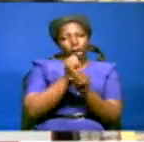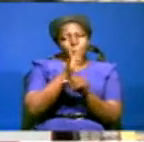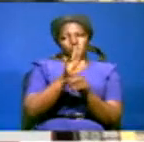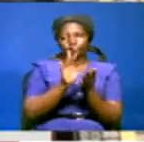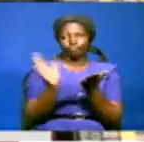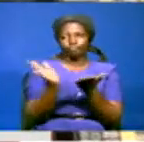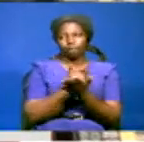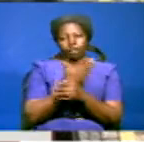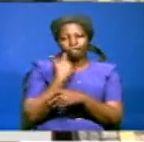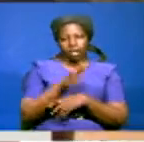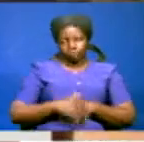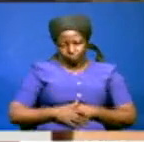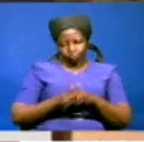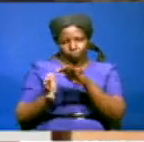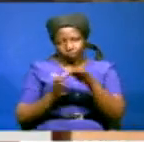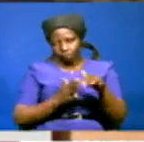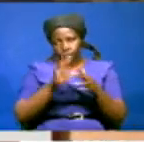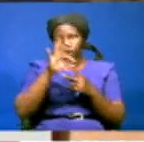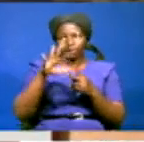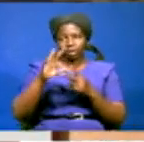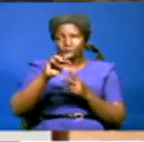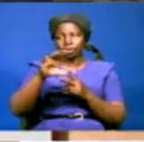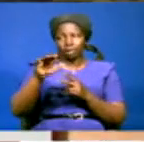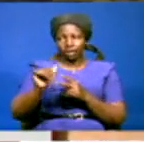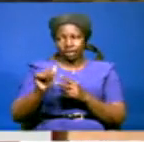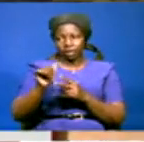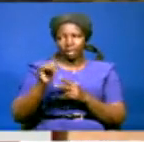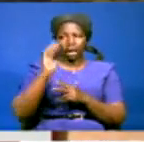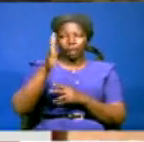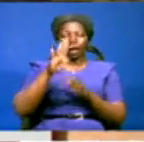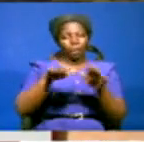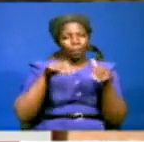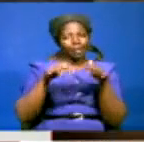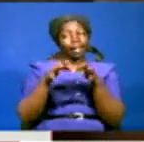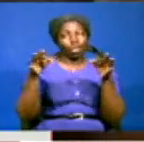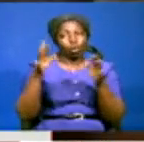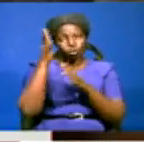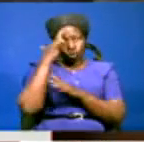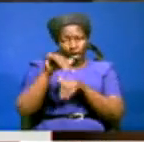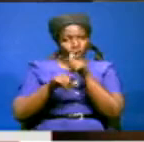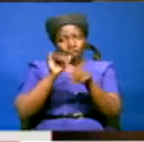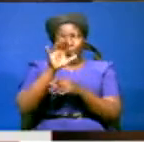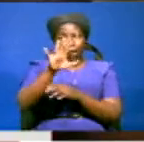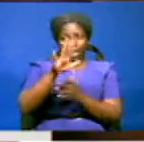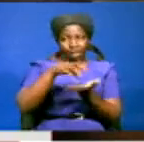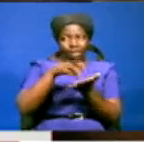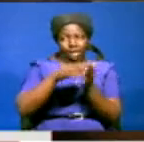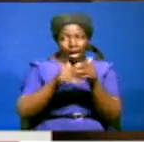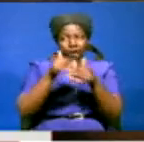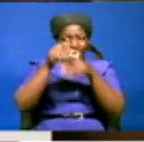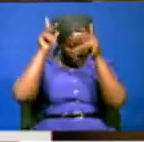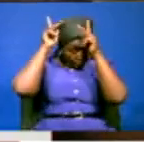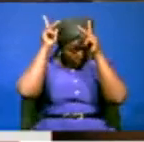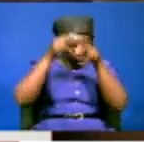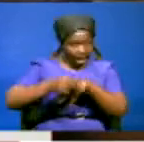Meanwhile, ODM nominated member of County Assembly Amos Liyai will have to wait longer to know his fate after Kakamega High Court scheduled a different date